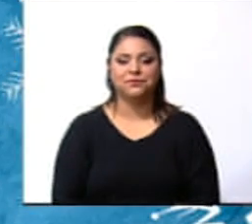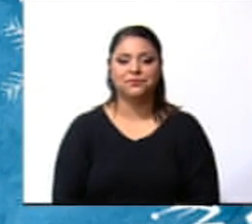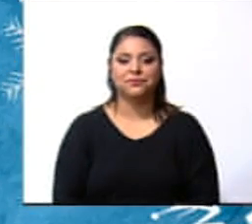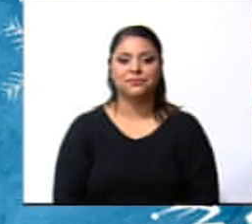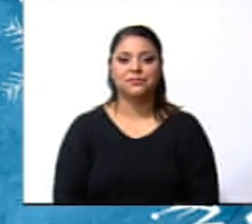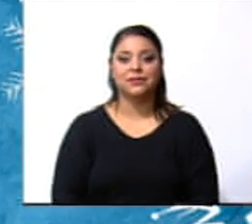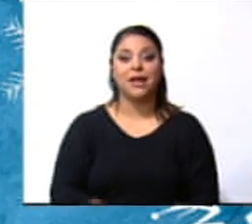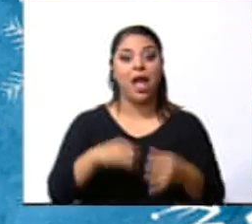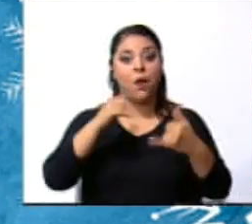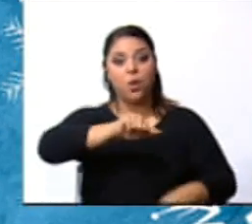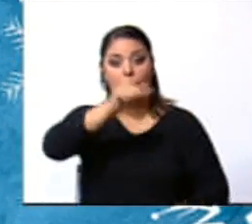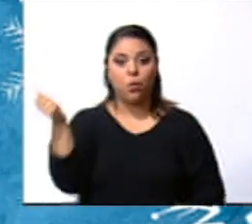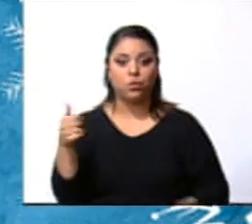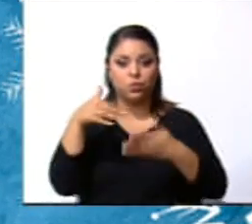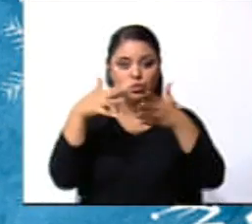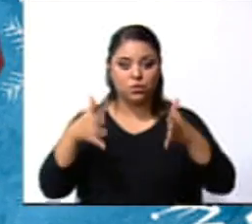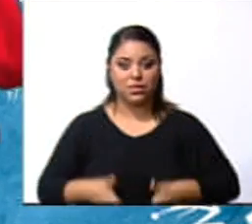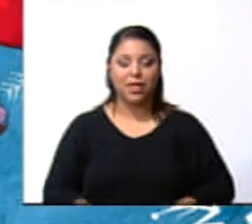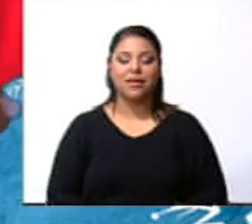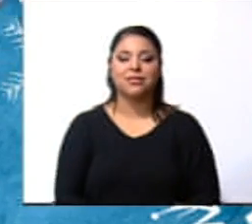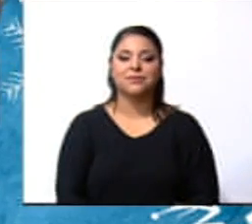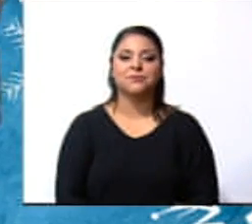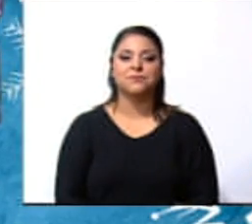another student.